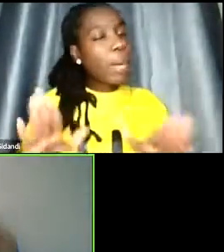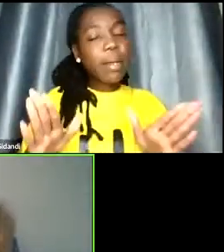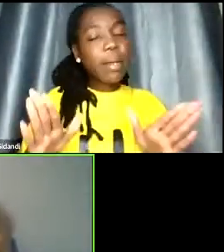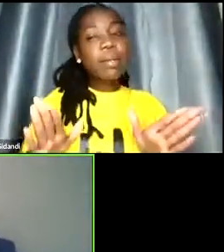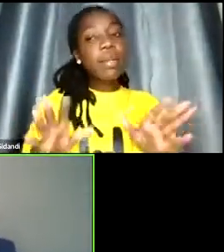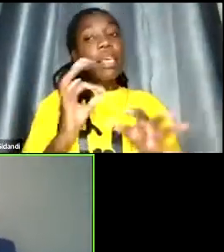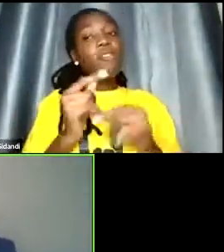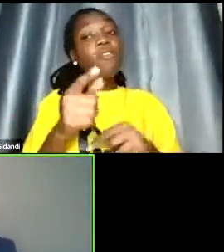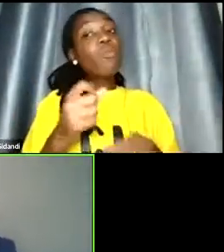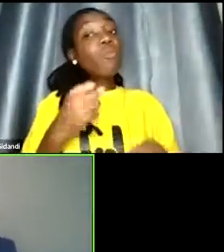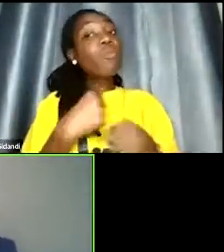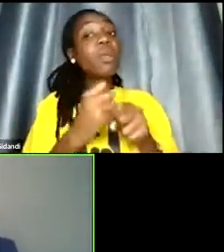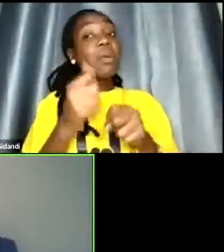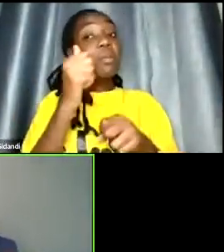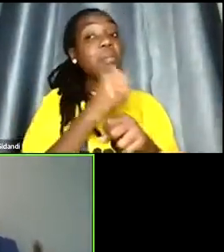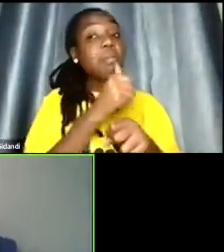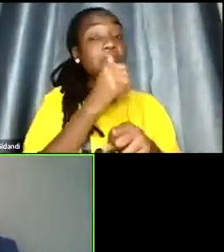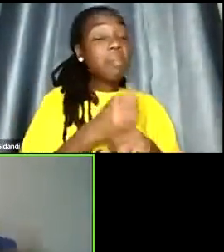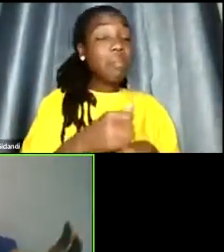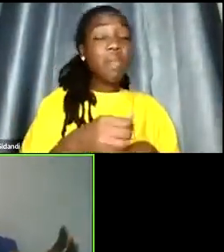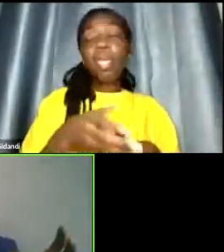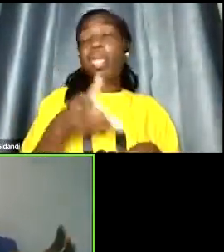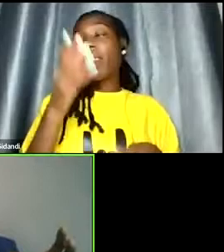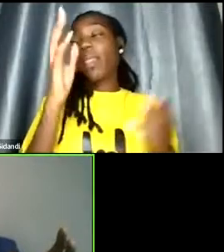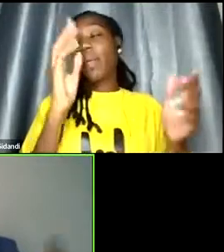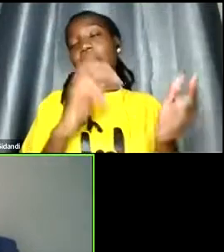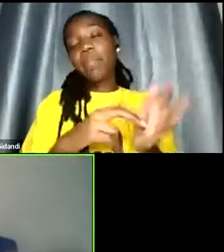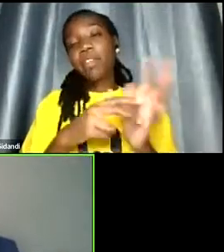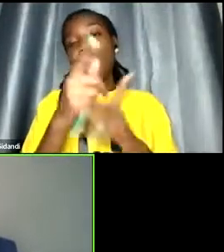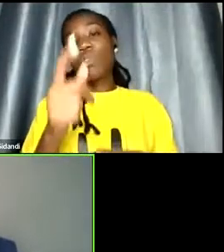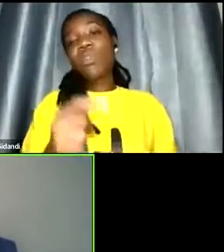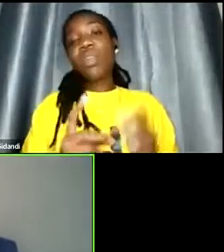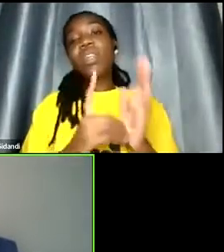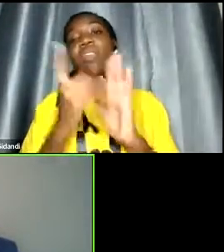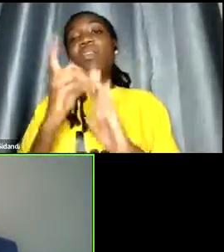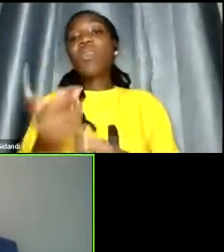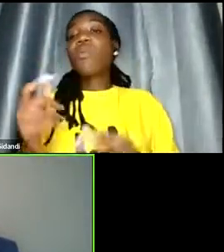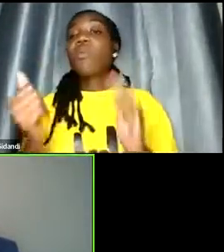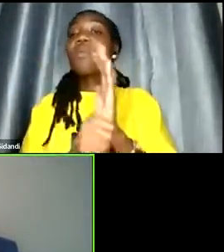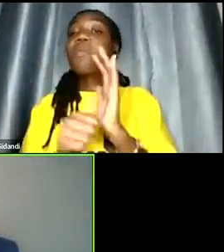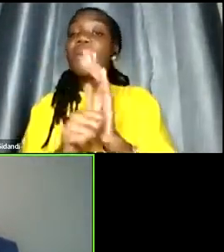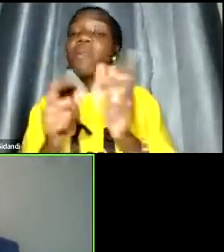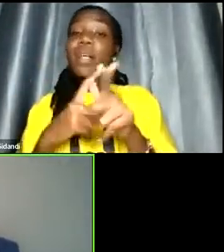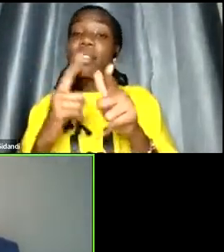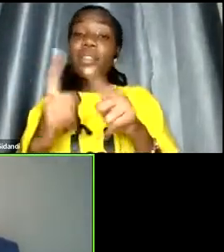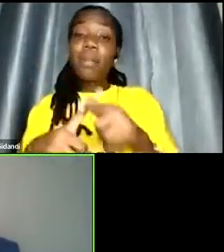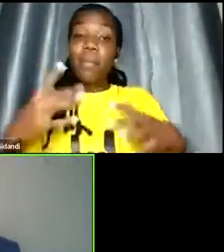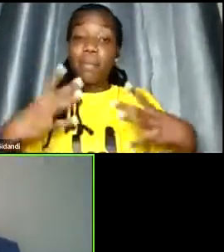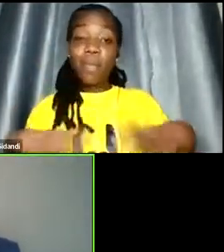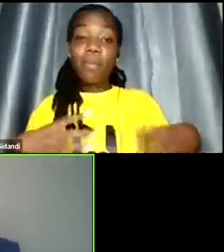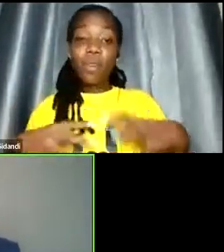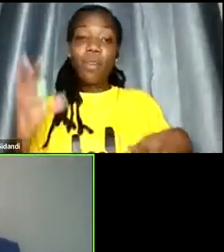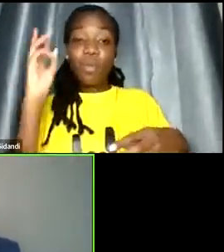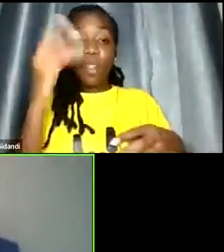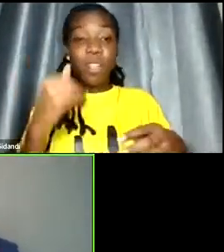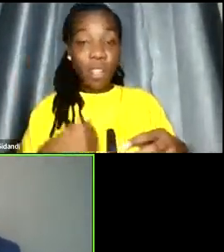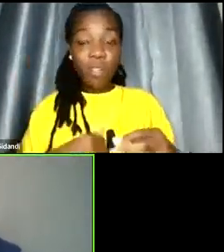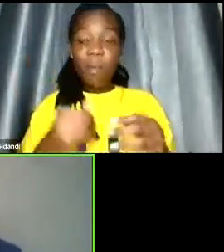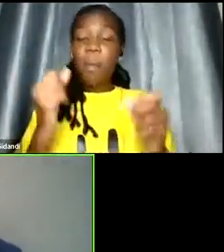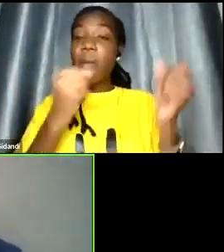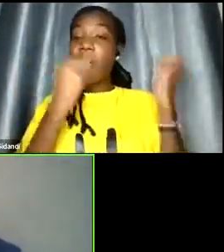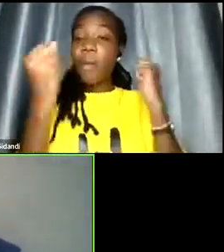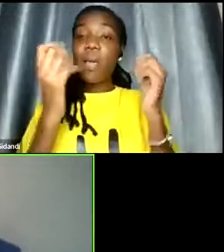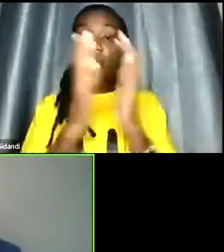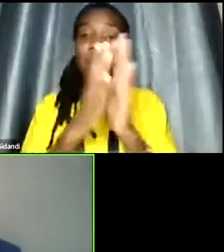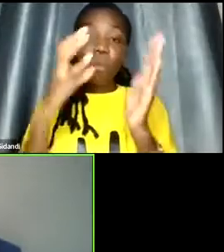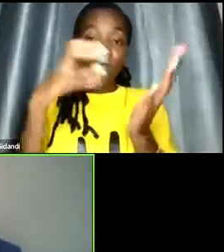secret, trust me, you'll develop silos and cliques and divisions, and people will jostle for power and position and fight